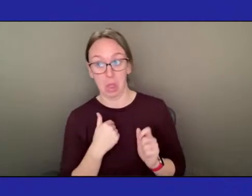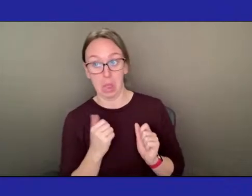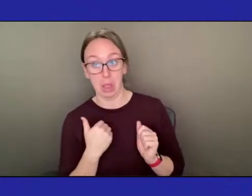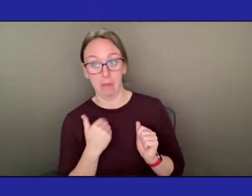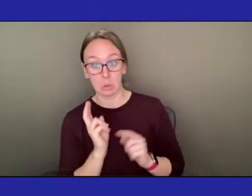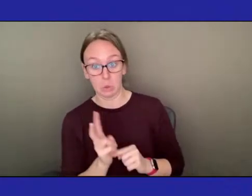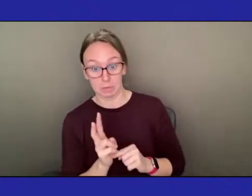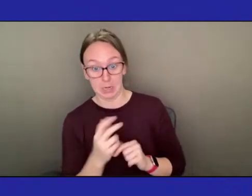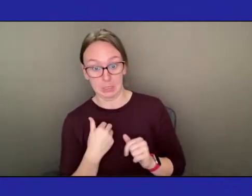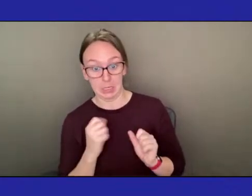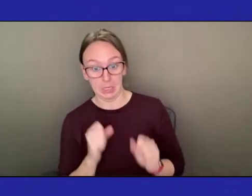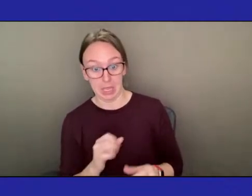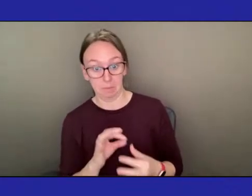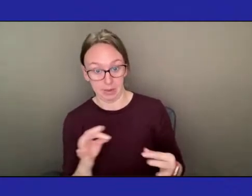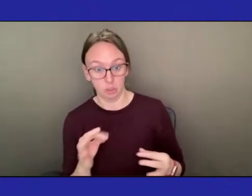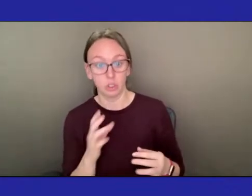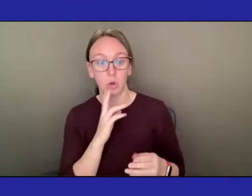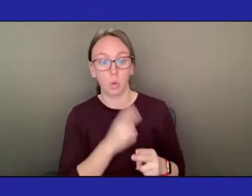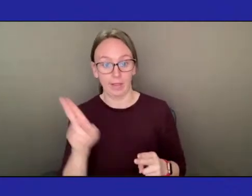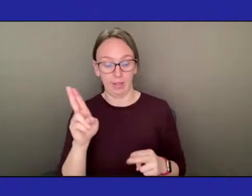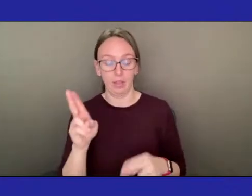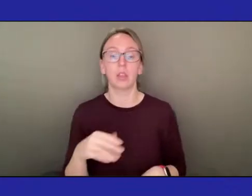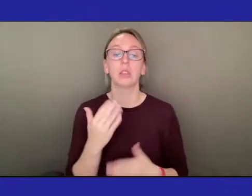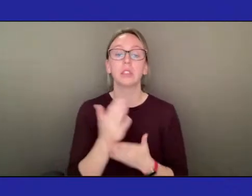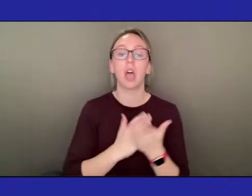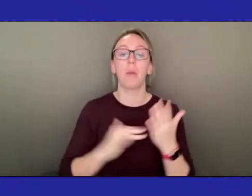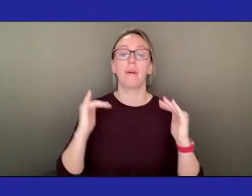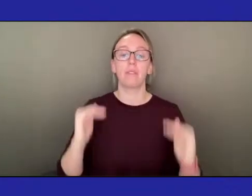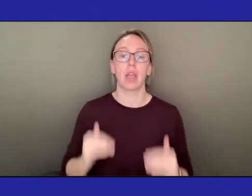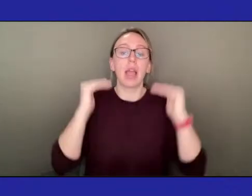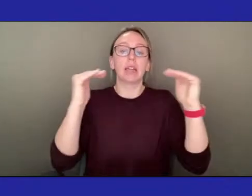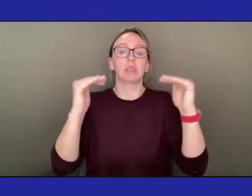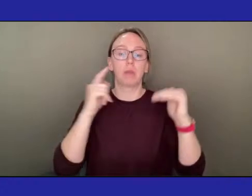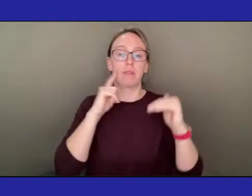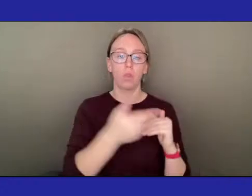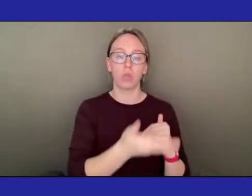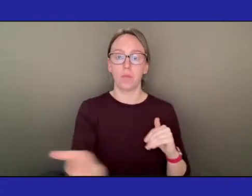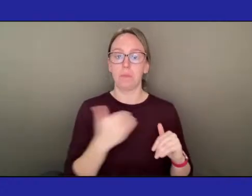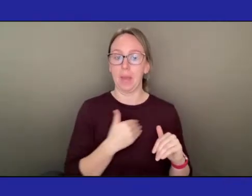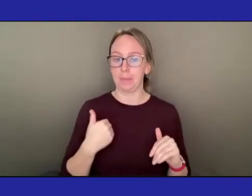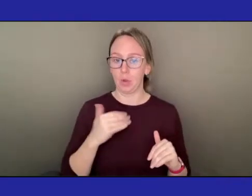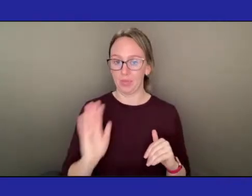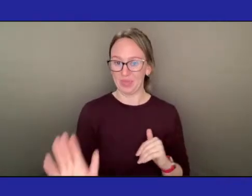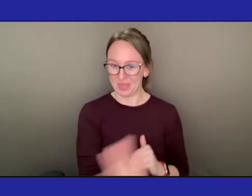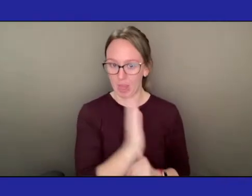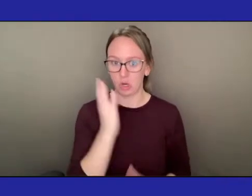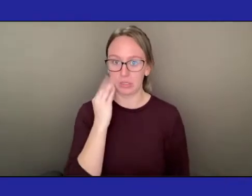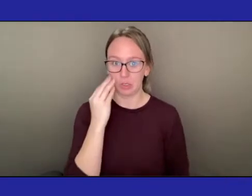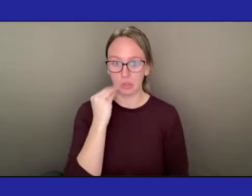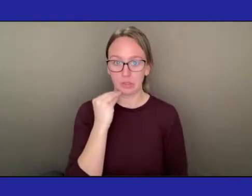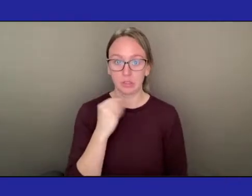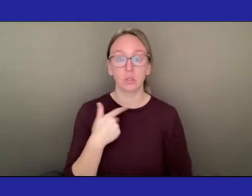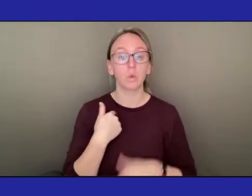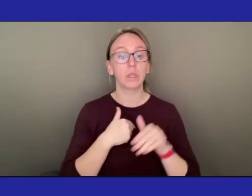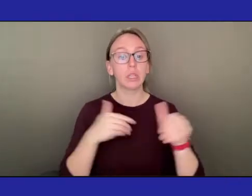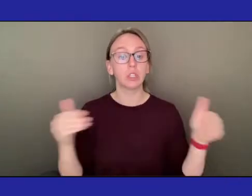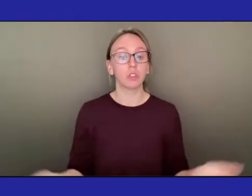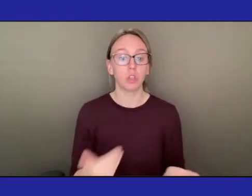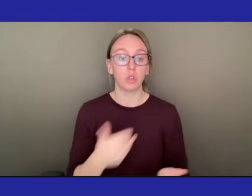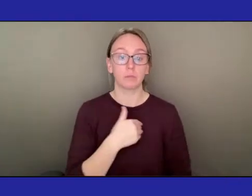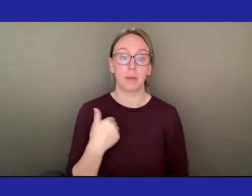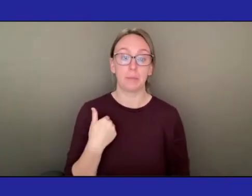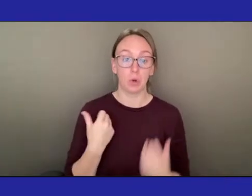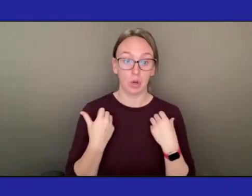very quickly some of the enhancements to the member experience. We introduced member health. We know that there